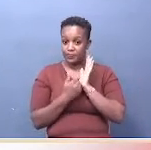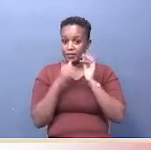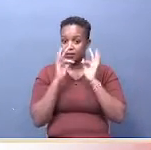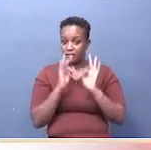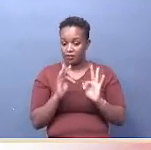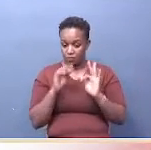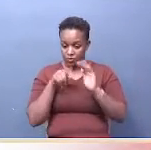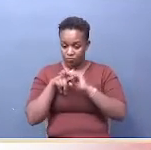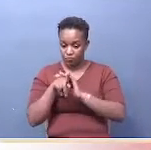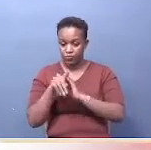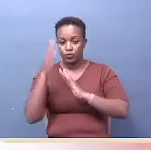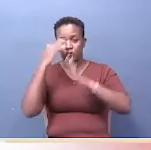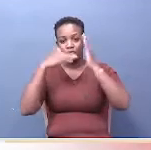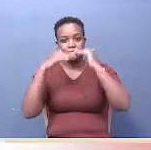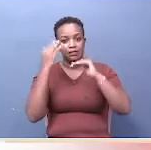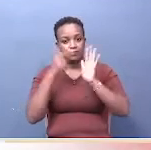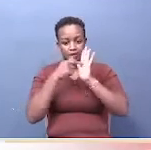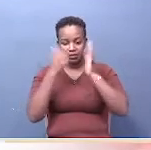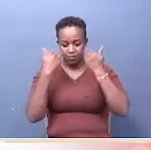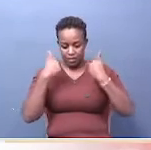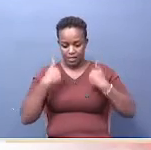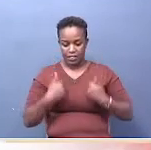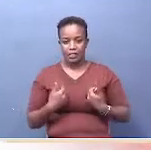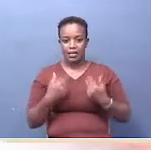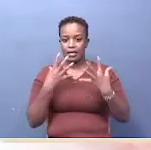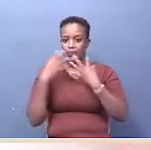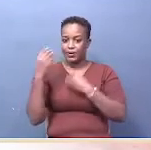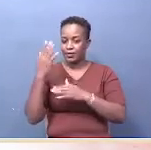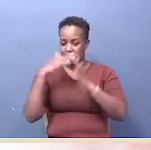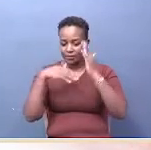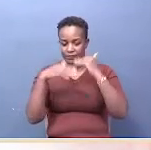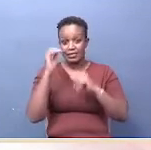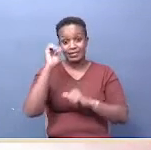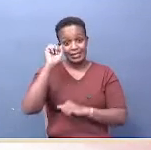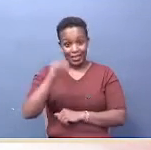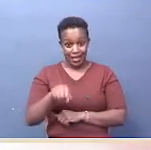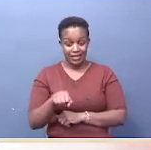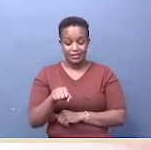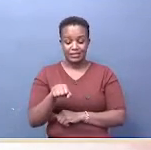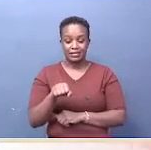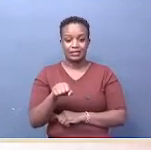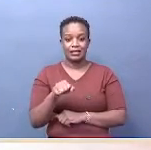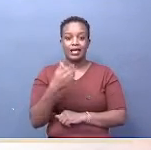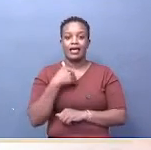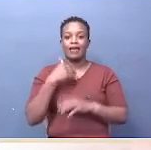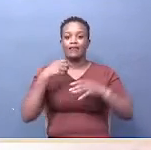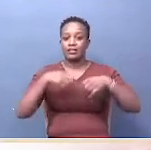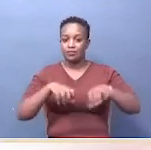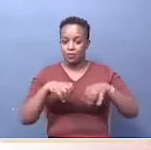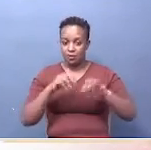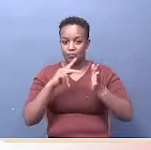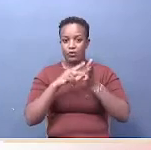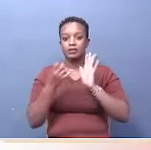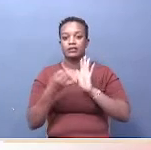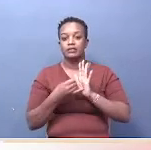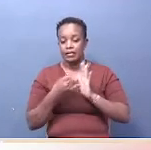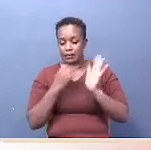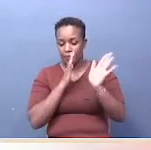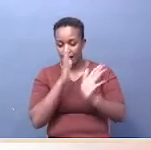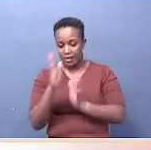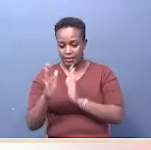to the university as well, like me, I went to the university, yes. I hold a diploma in project planning and